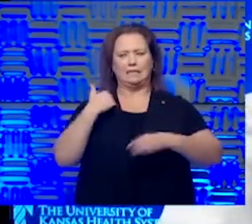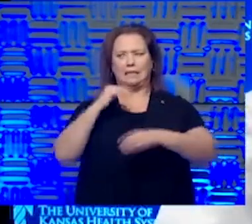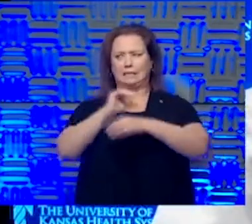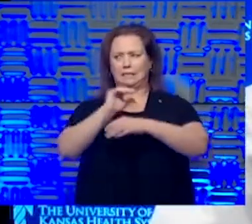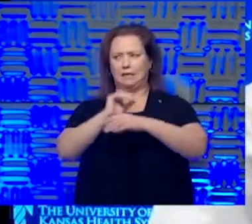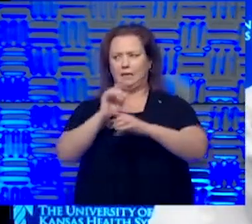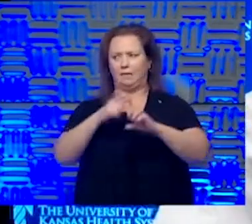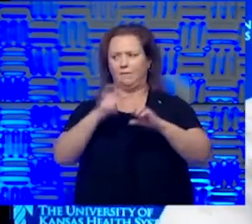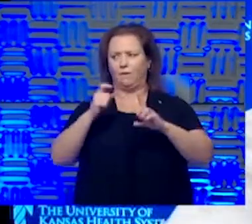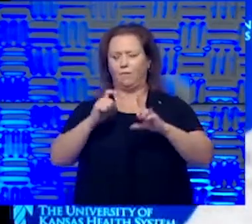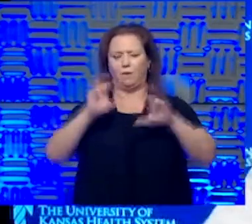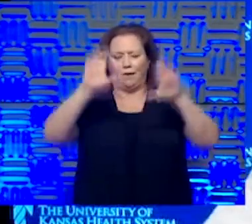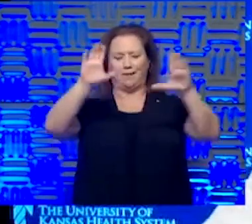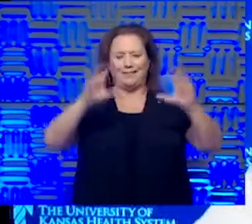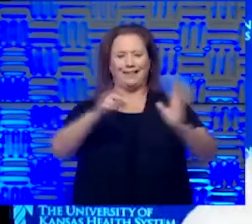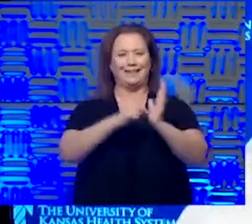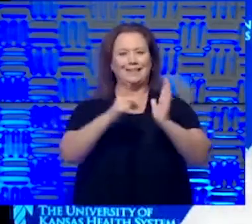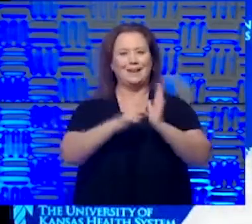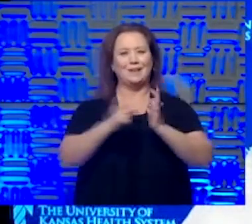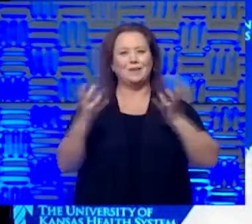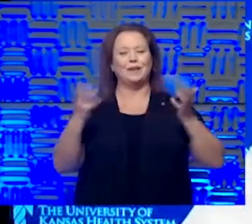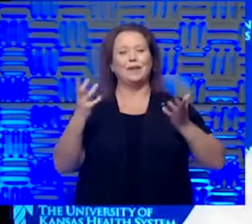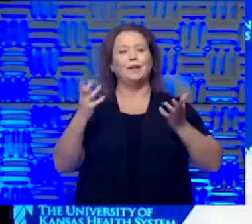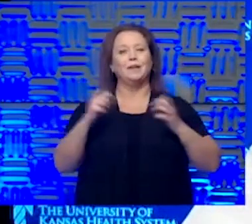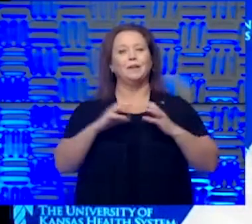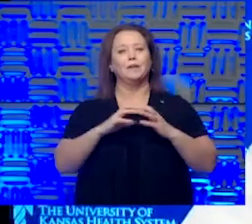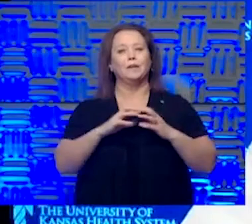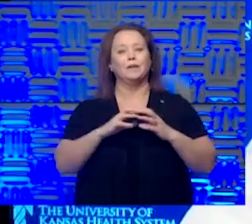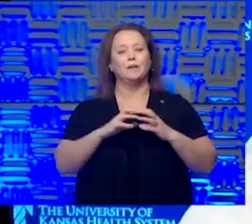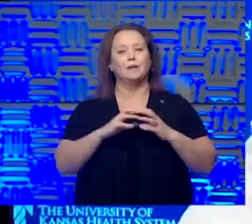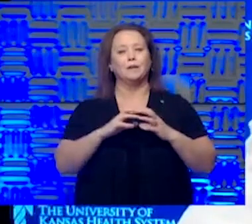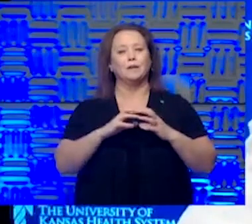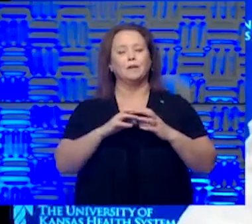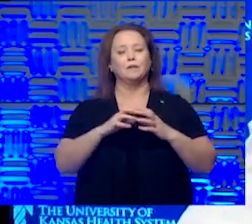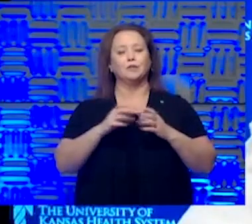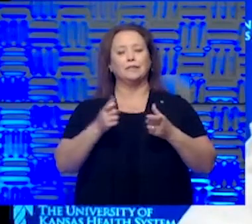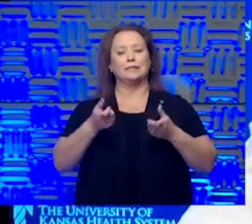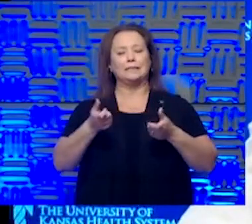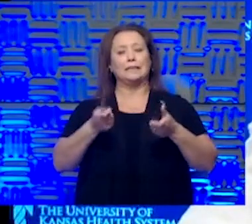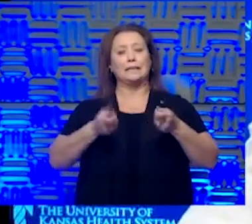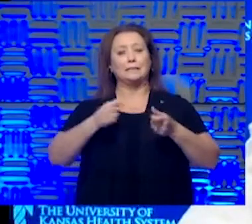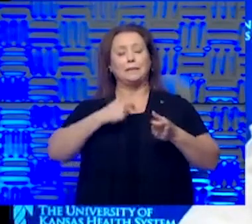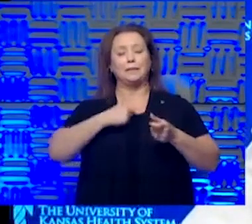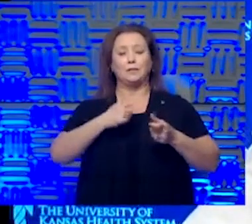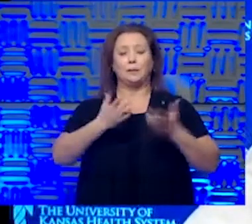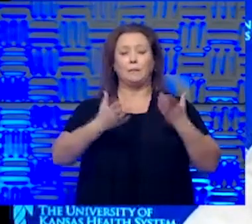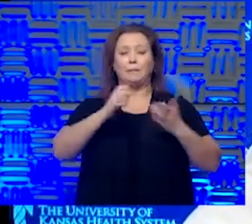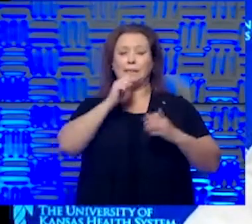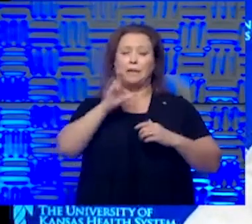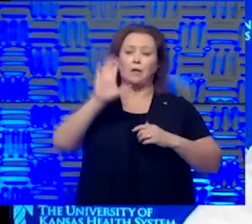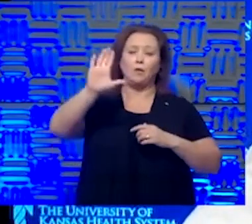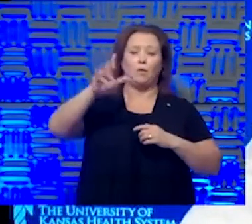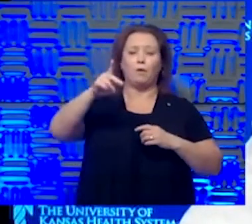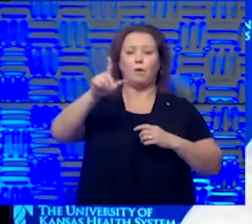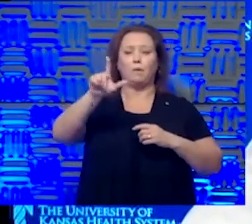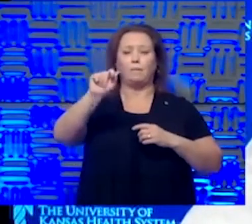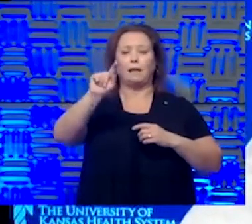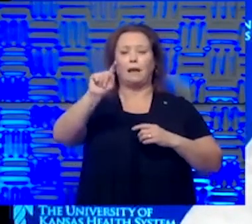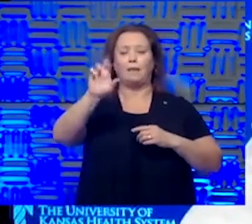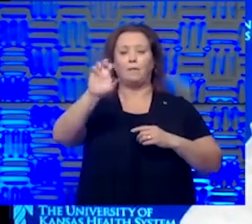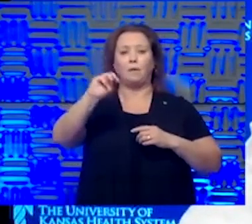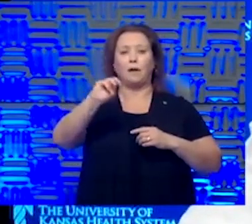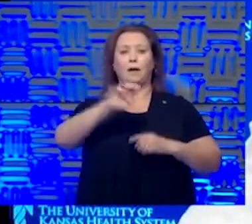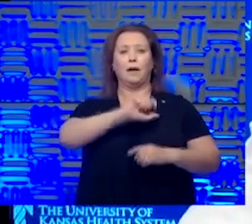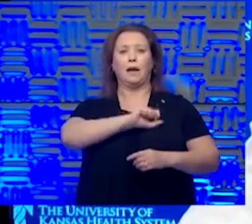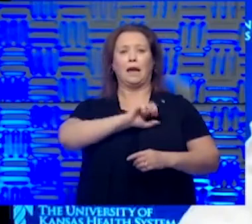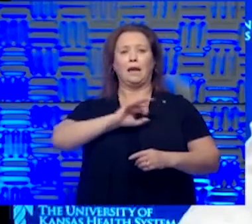our outstanding physicians here. She writes, "This may or may not be your platform, but I have staff